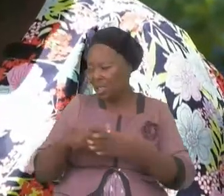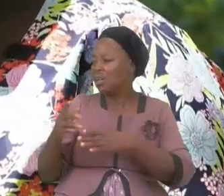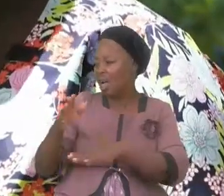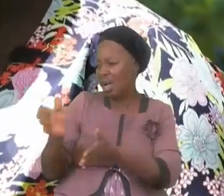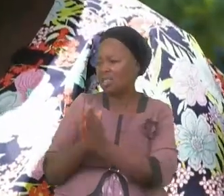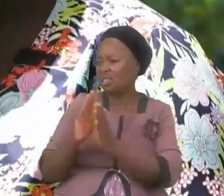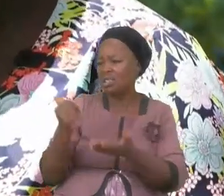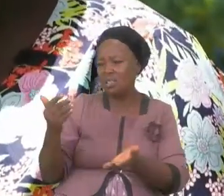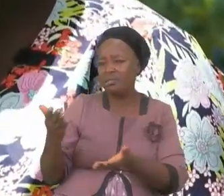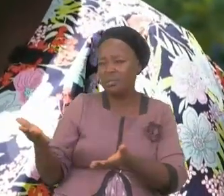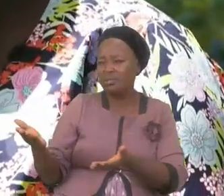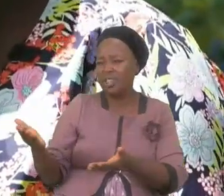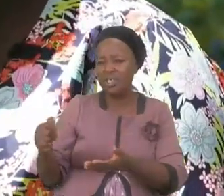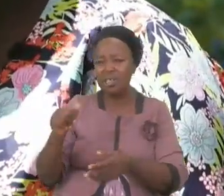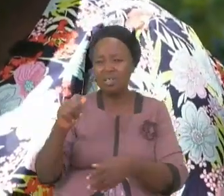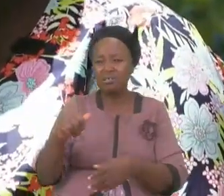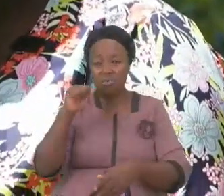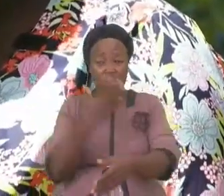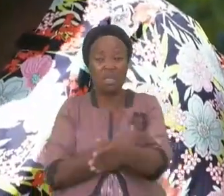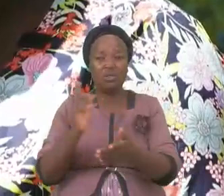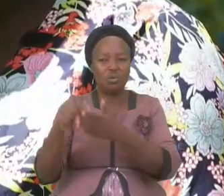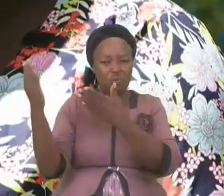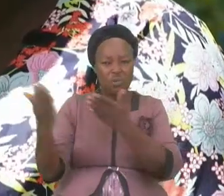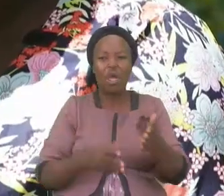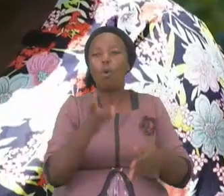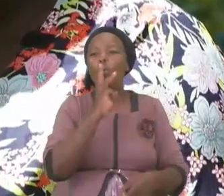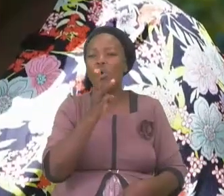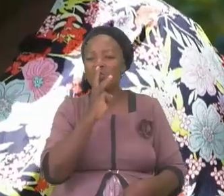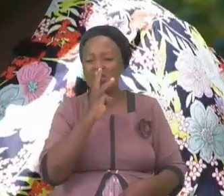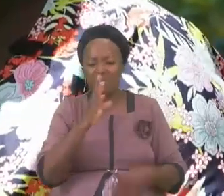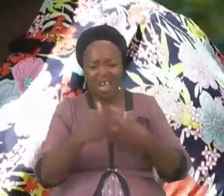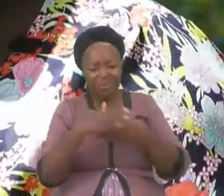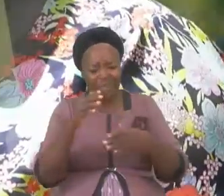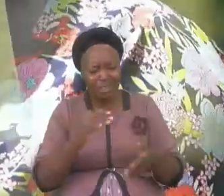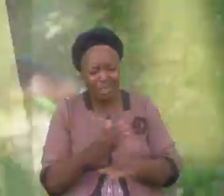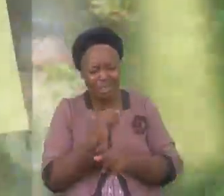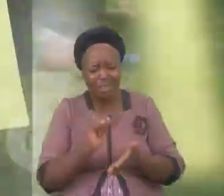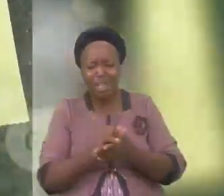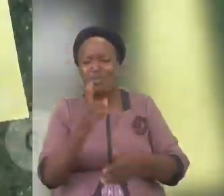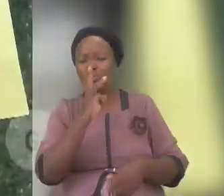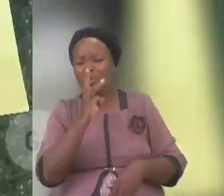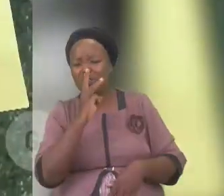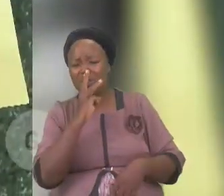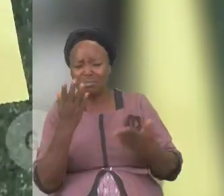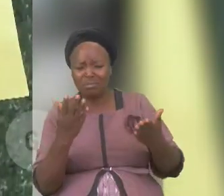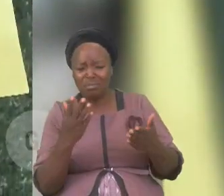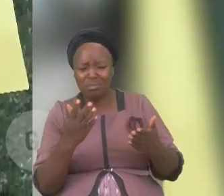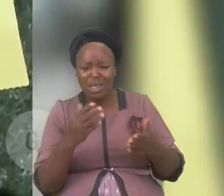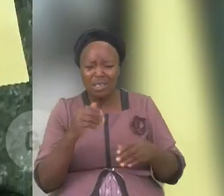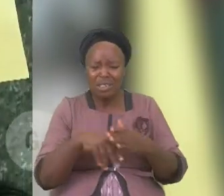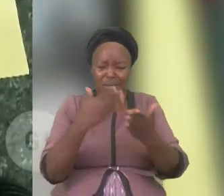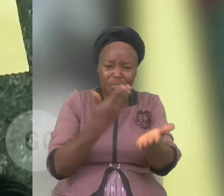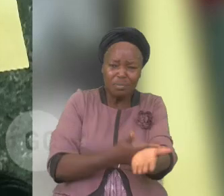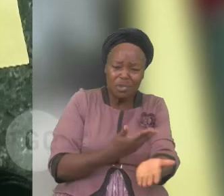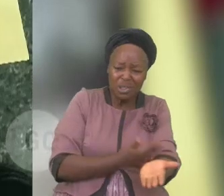breaking in the morning, which is on the 17th of that October, my leg starts swelling. 18, my leg